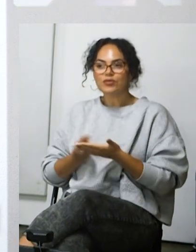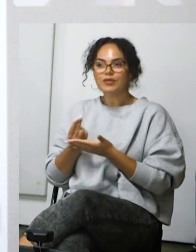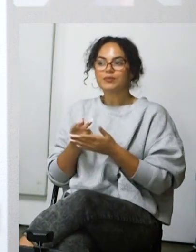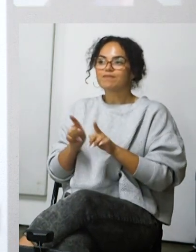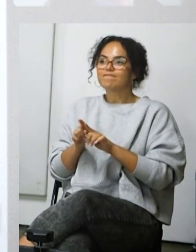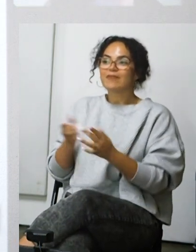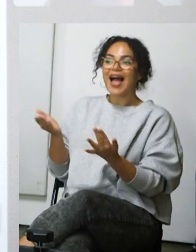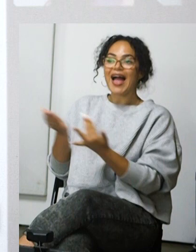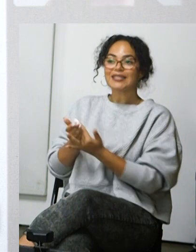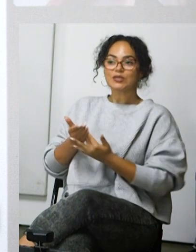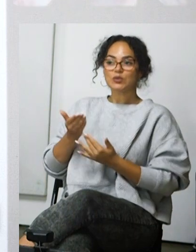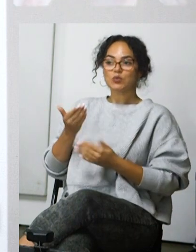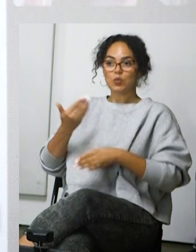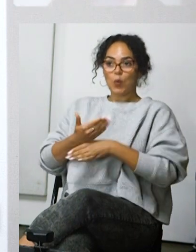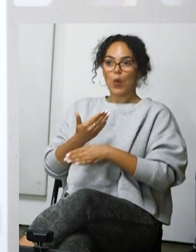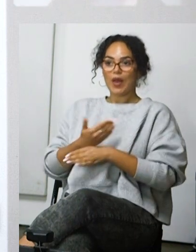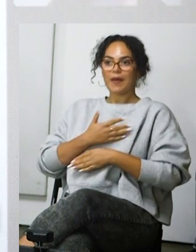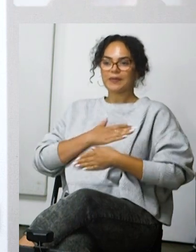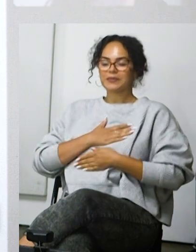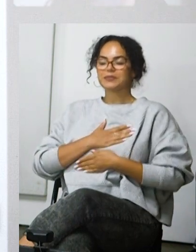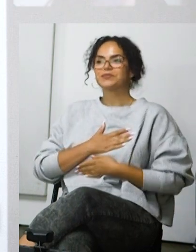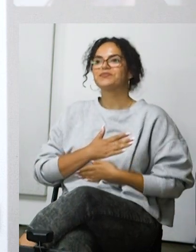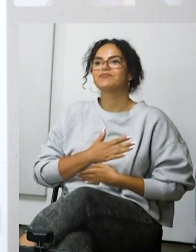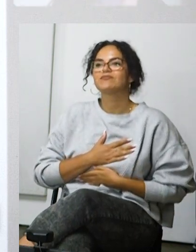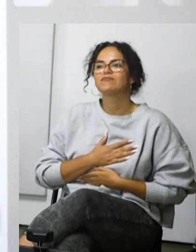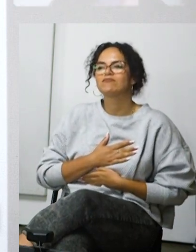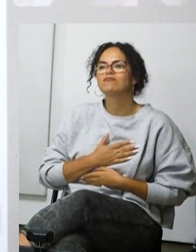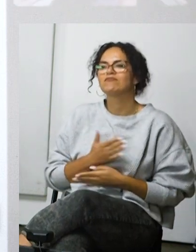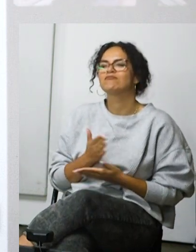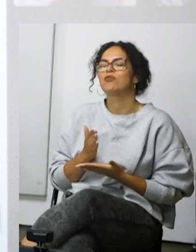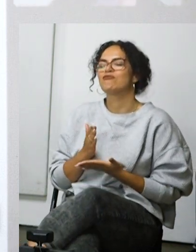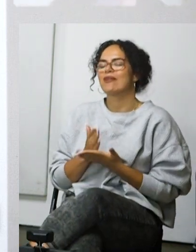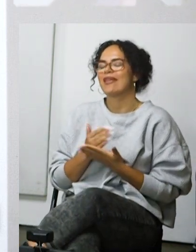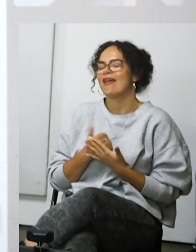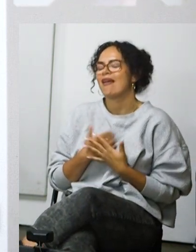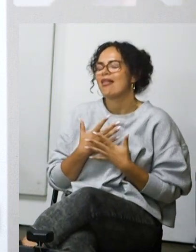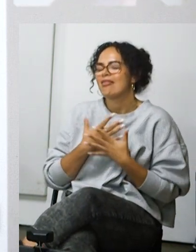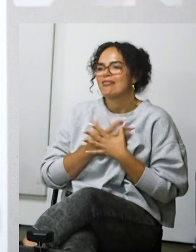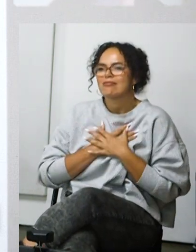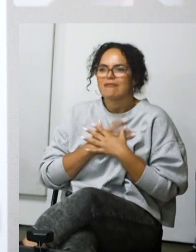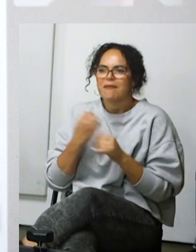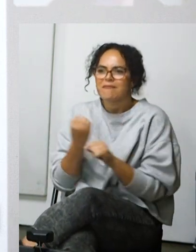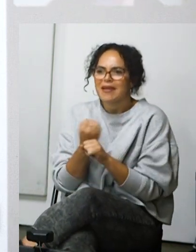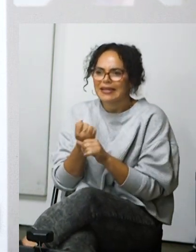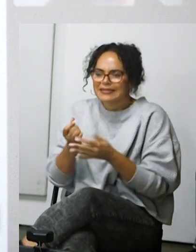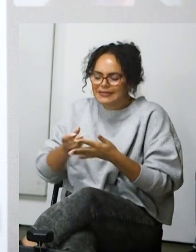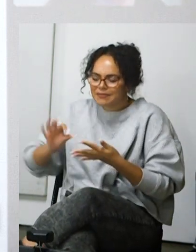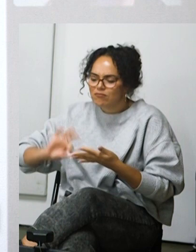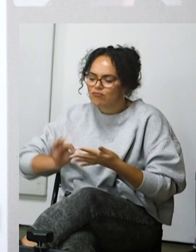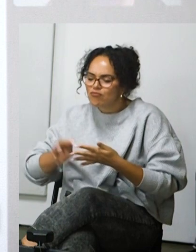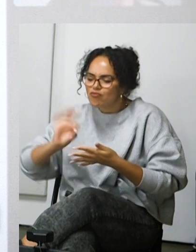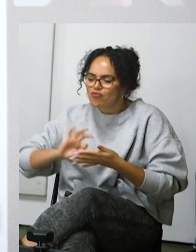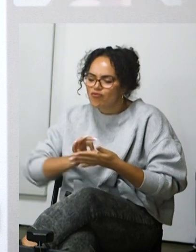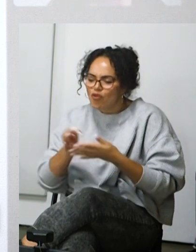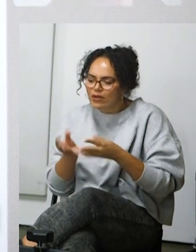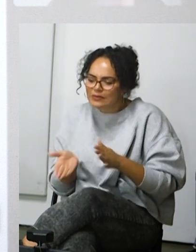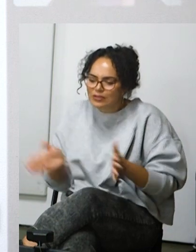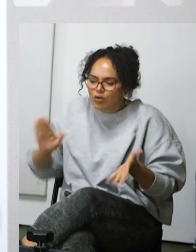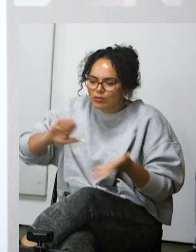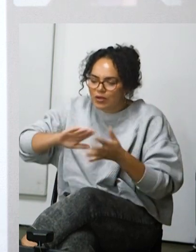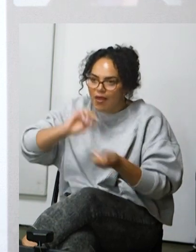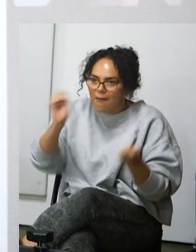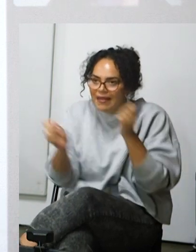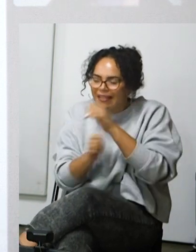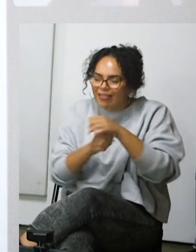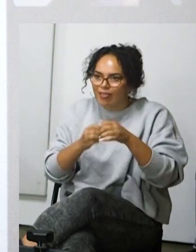worker. My practice is making these embroidered sculptures, kind of